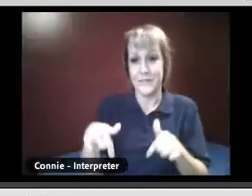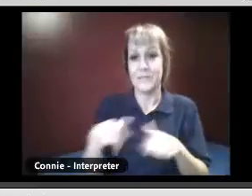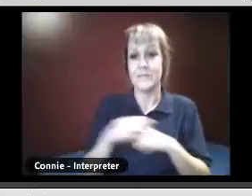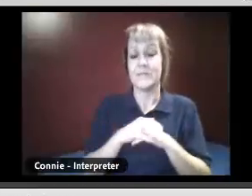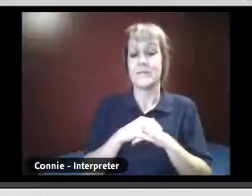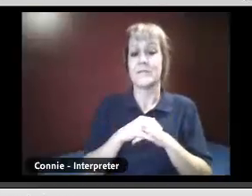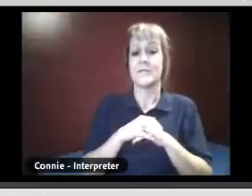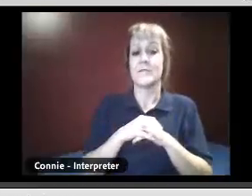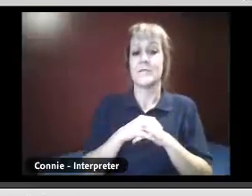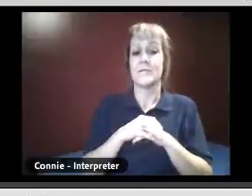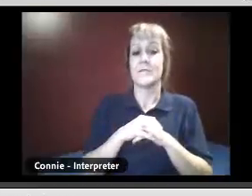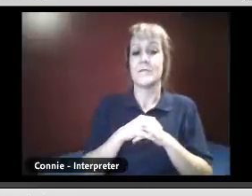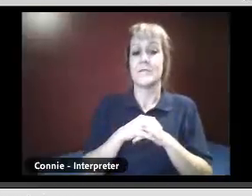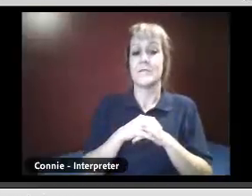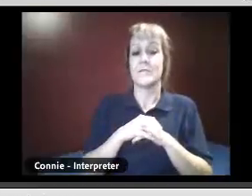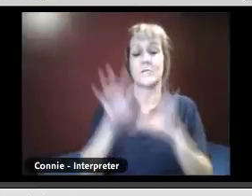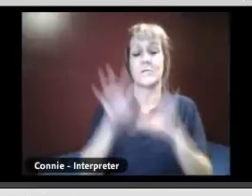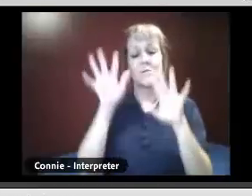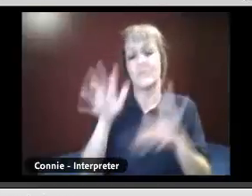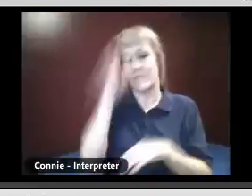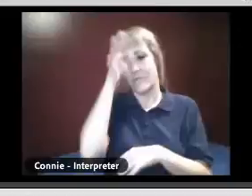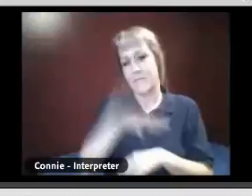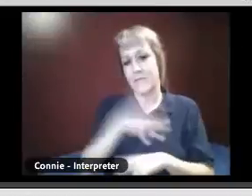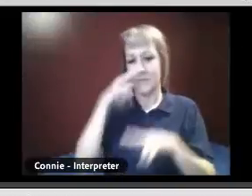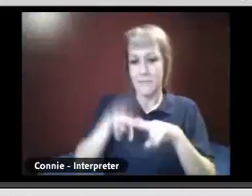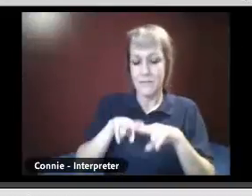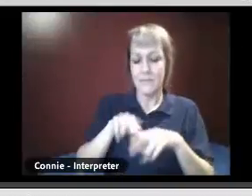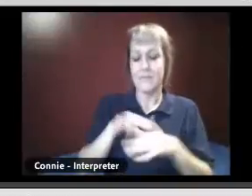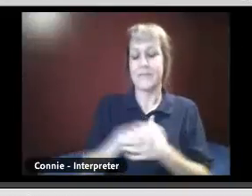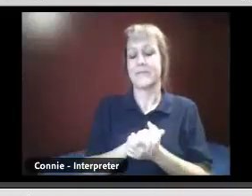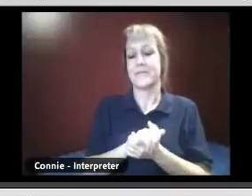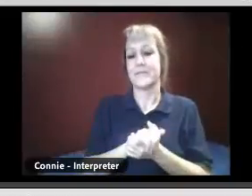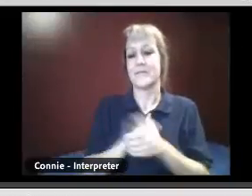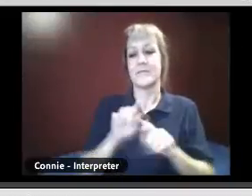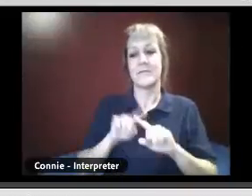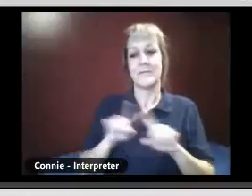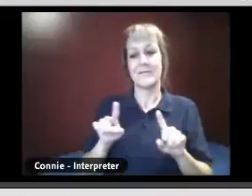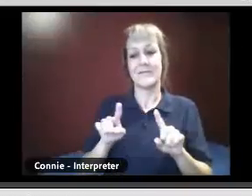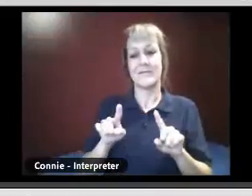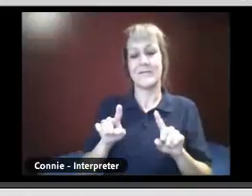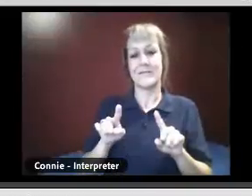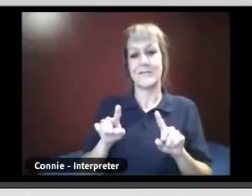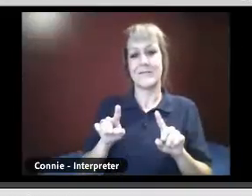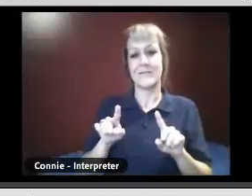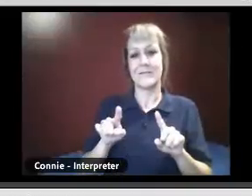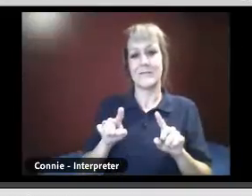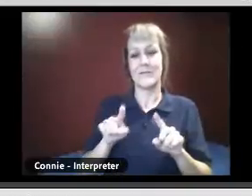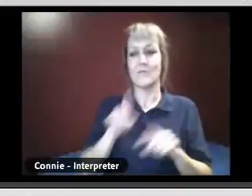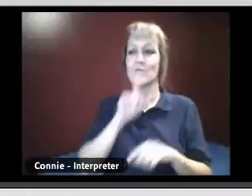and great guy, fun, but let's put it this way, very